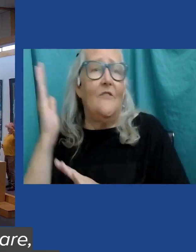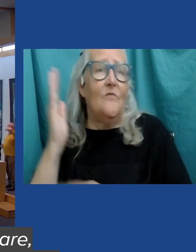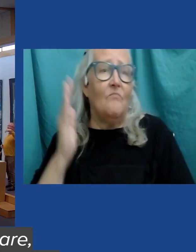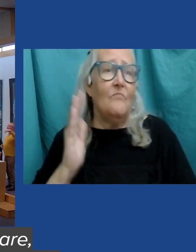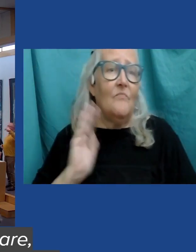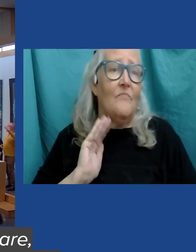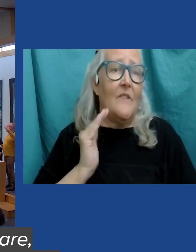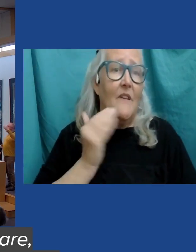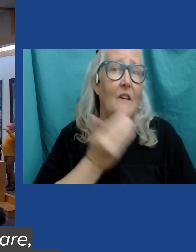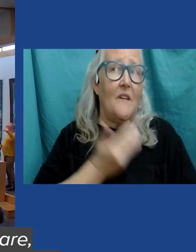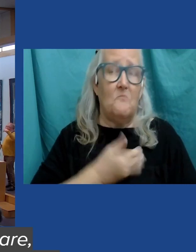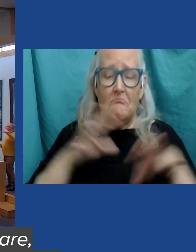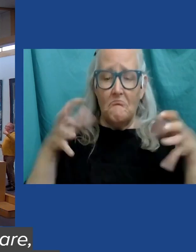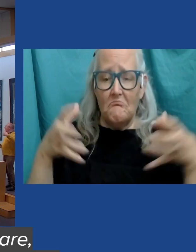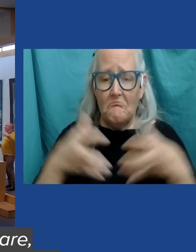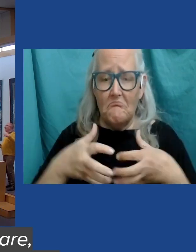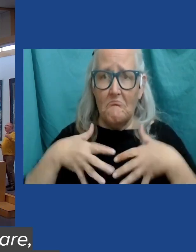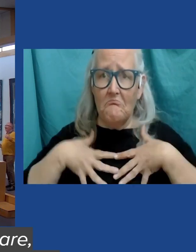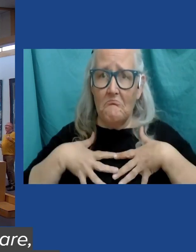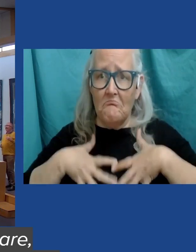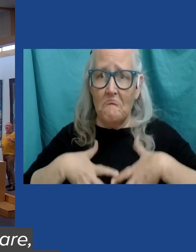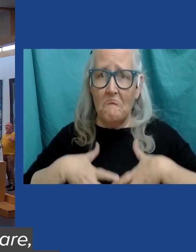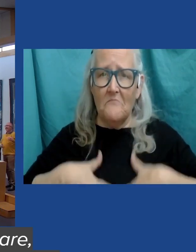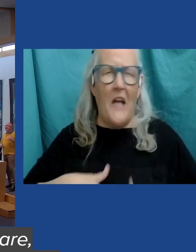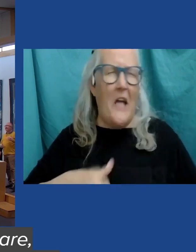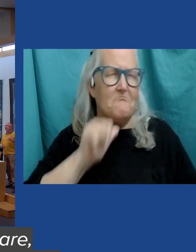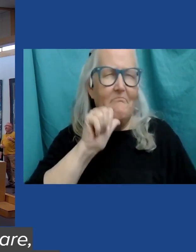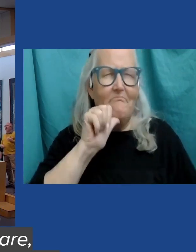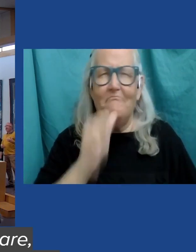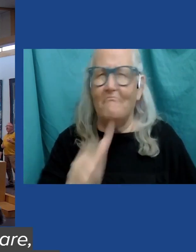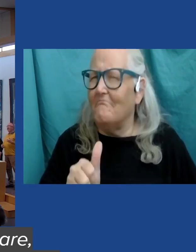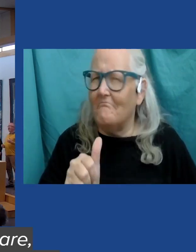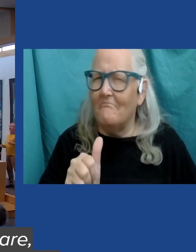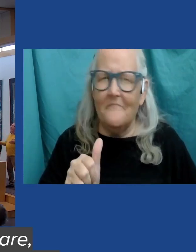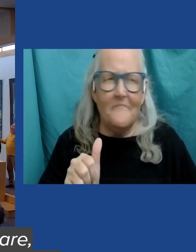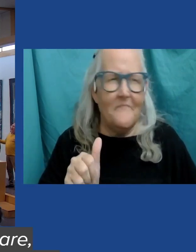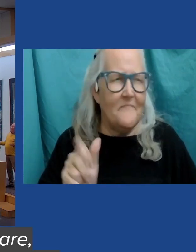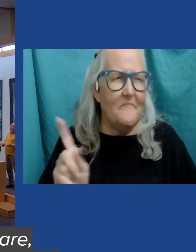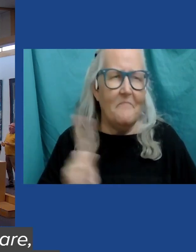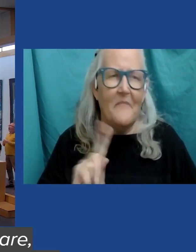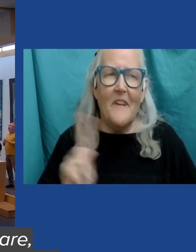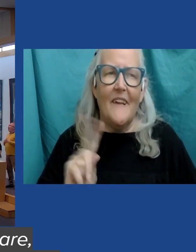No caravan of despair.